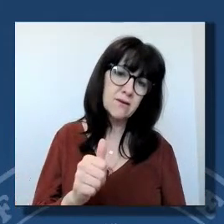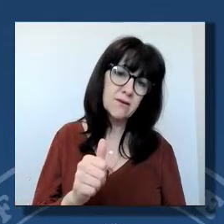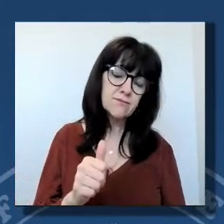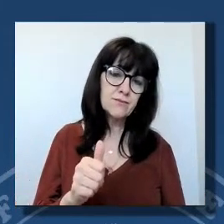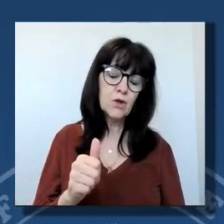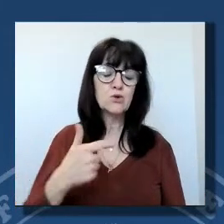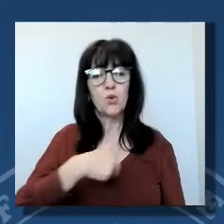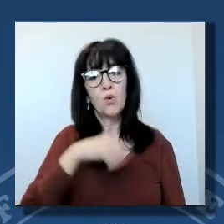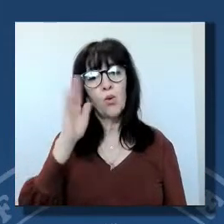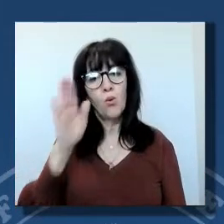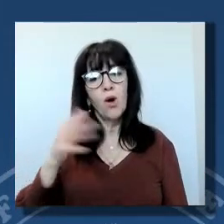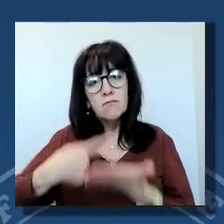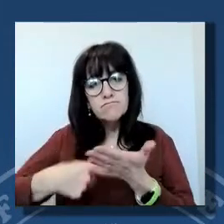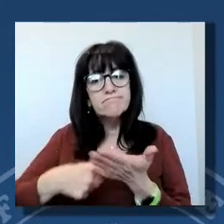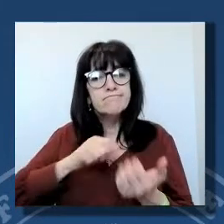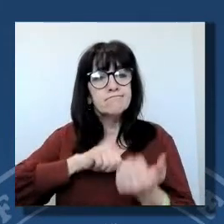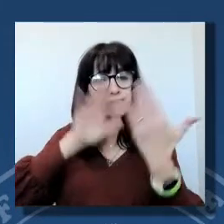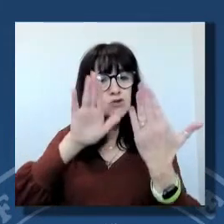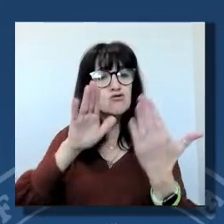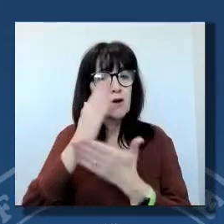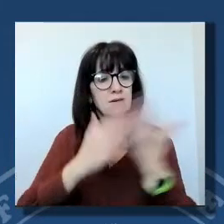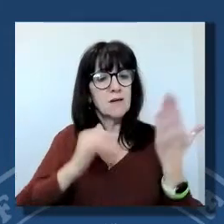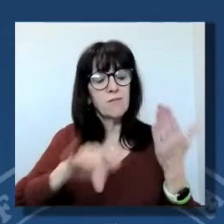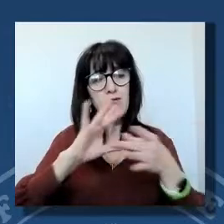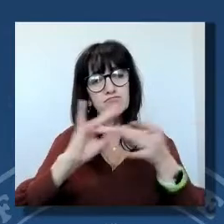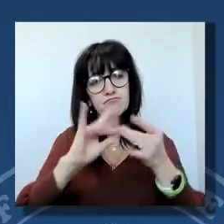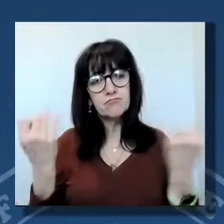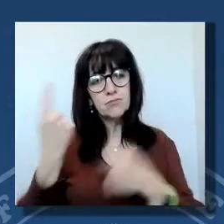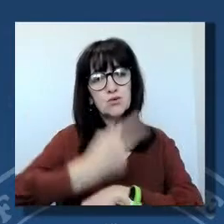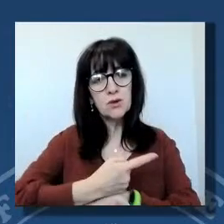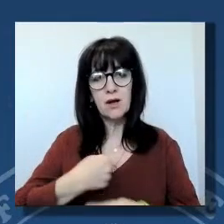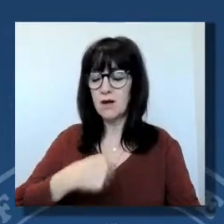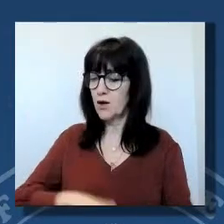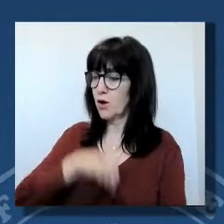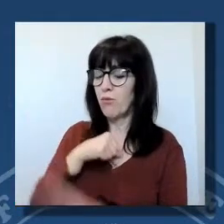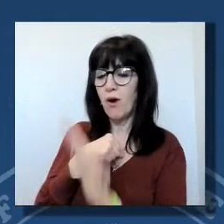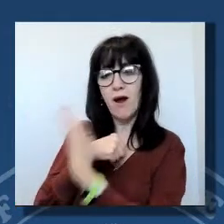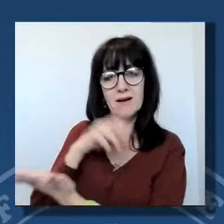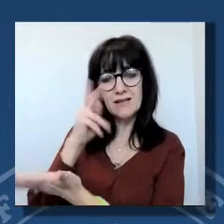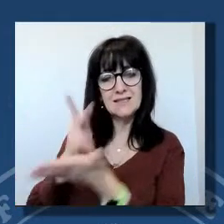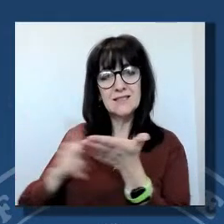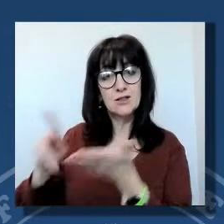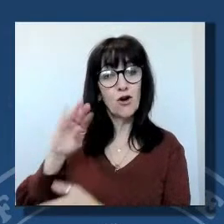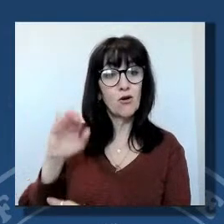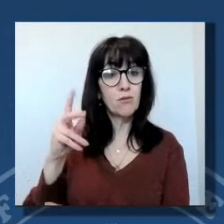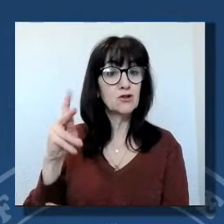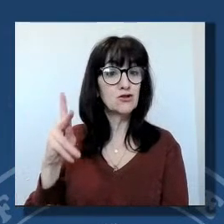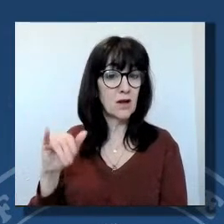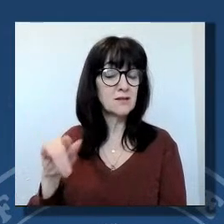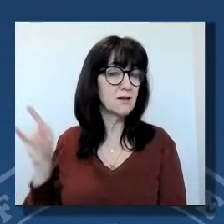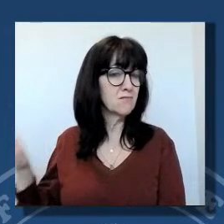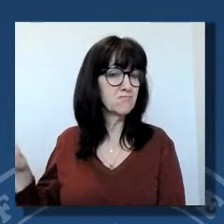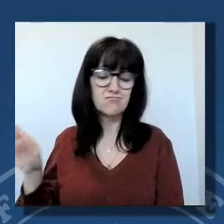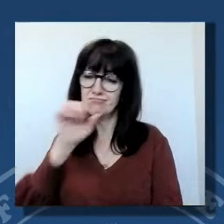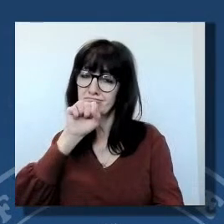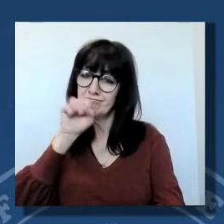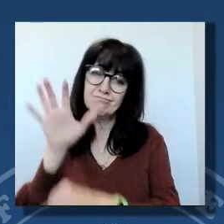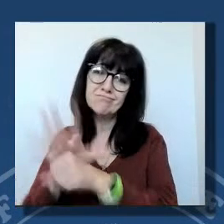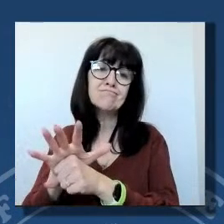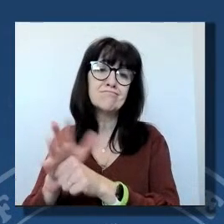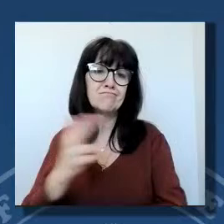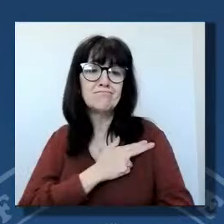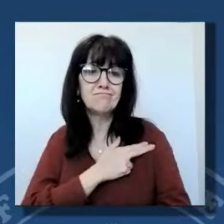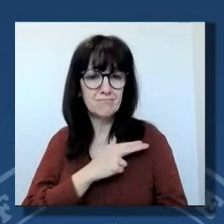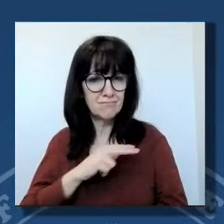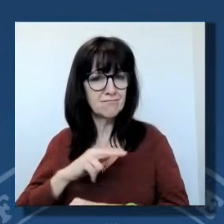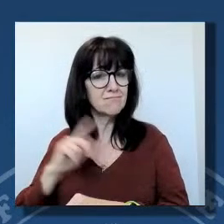that. I'm so proud of Secretary Majeski for pushing. One of the more challenging pieces of legislation that